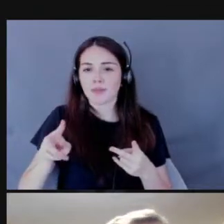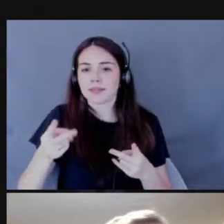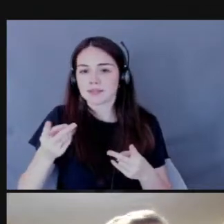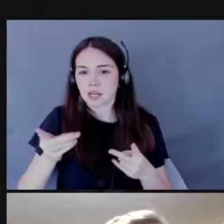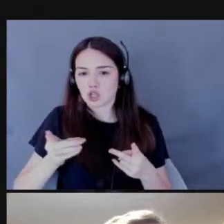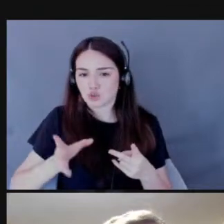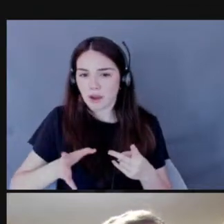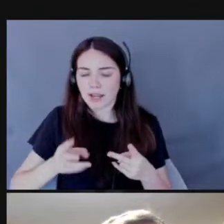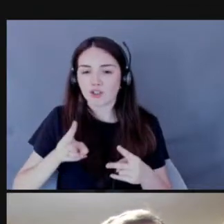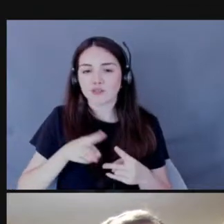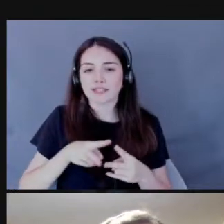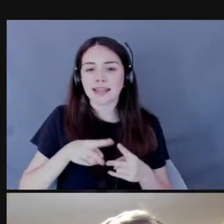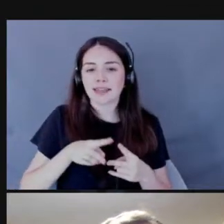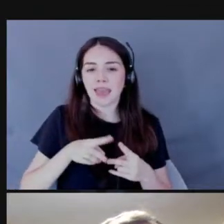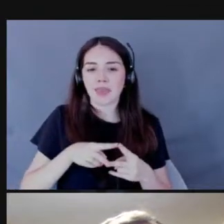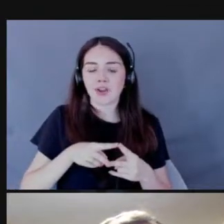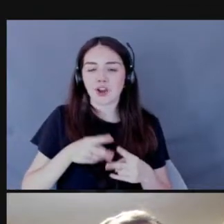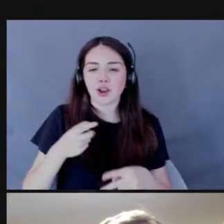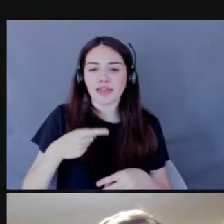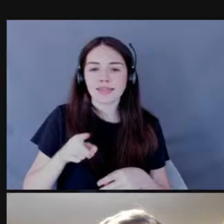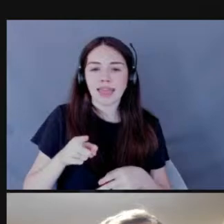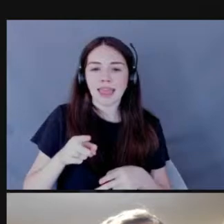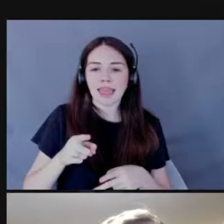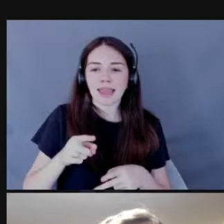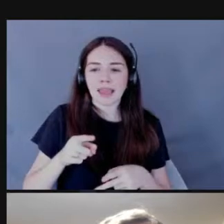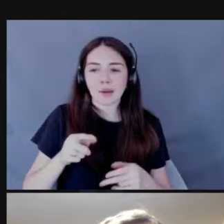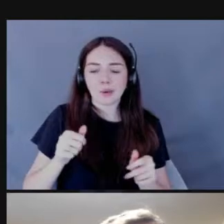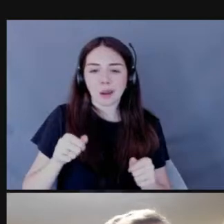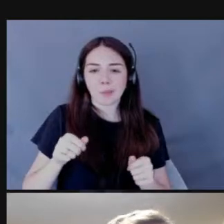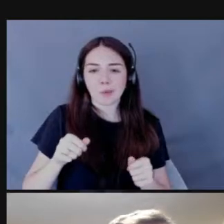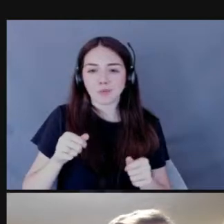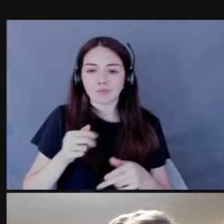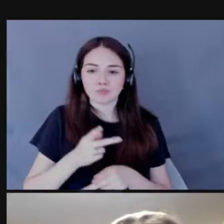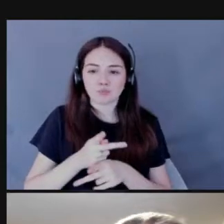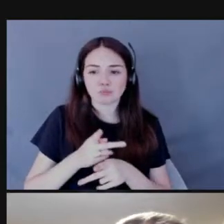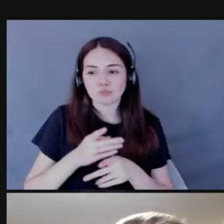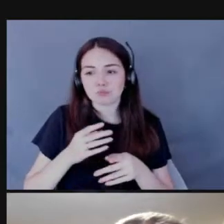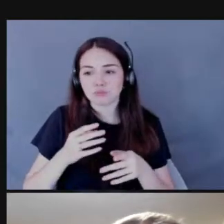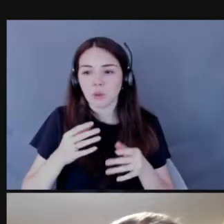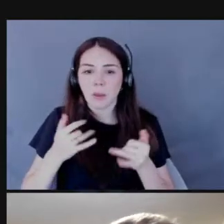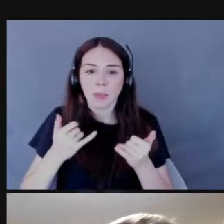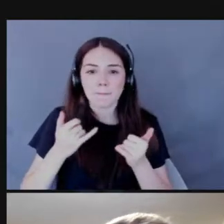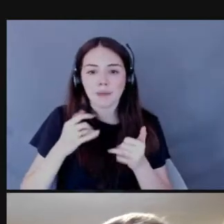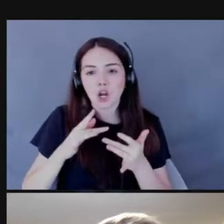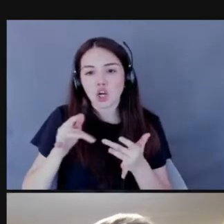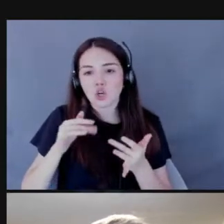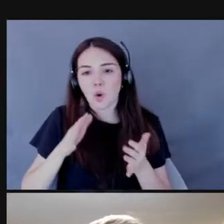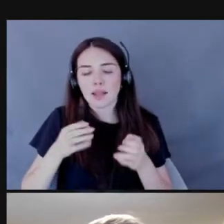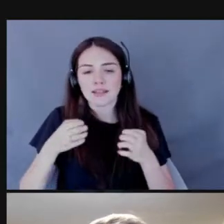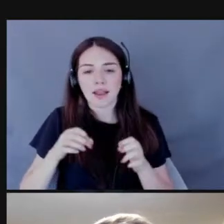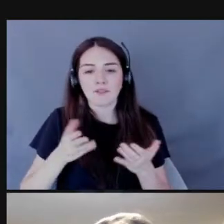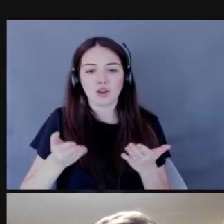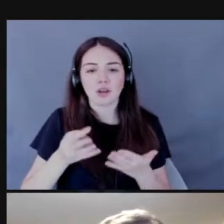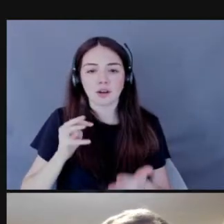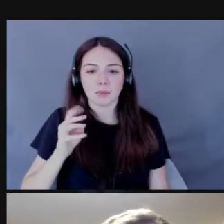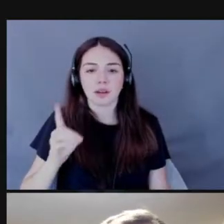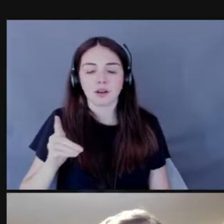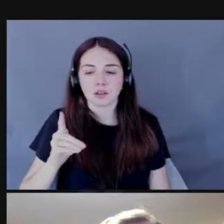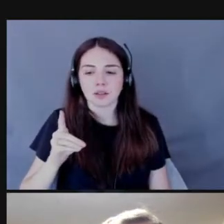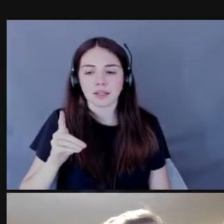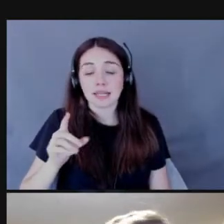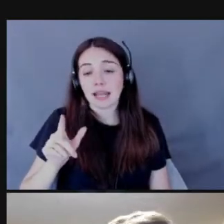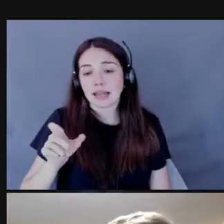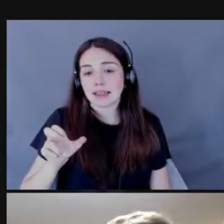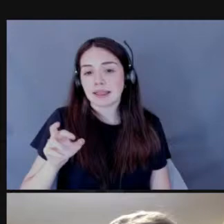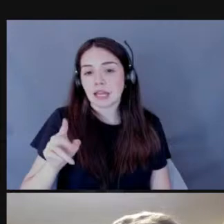the architects of the modern tourism effort in Maryland. And Lester